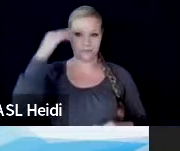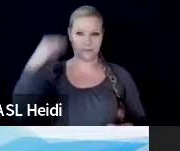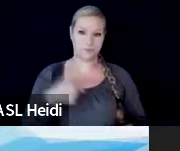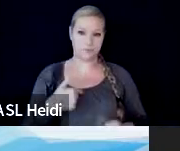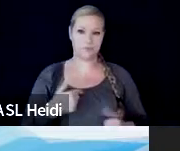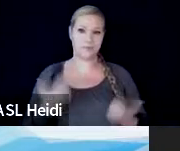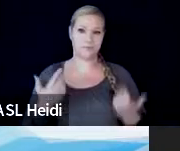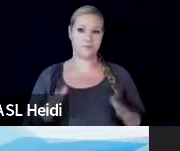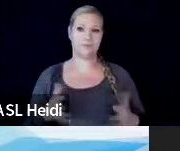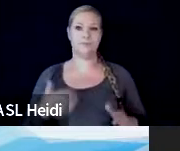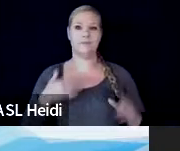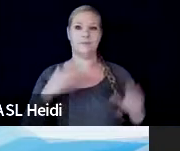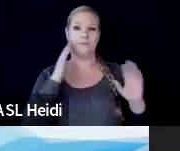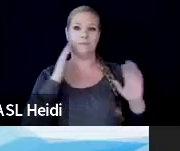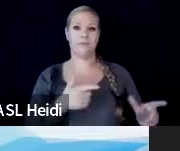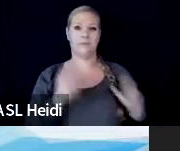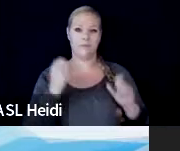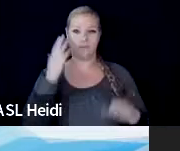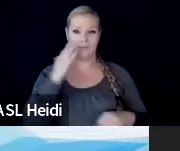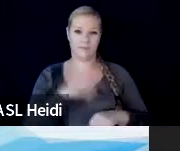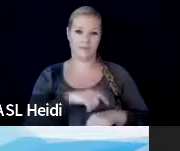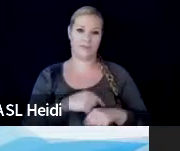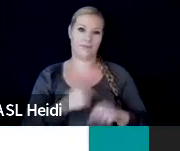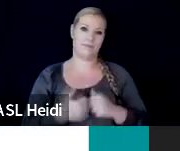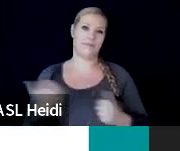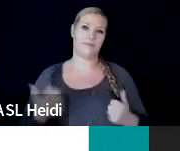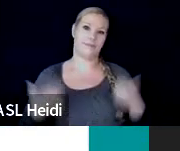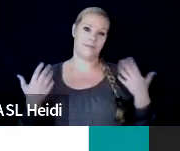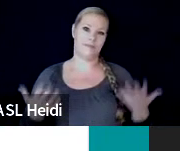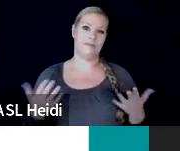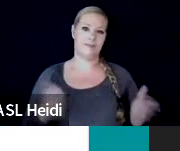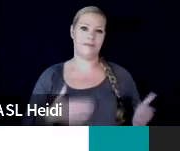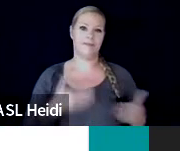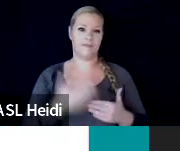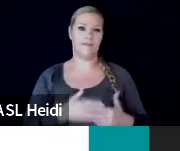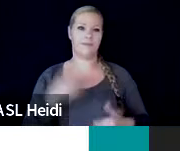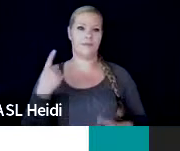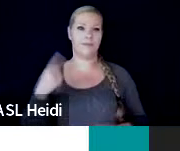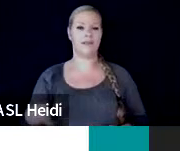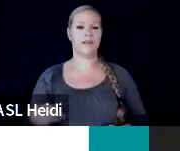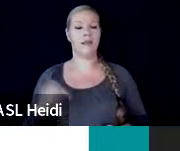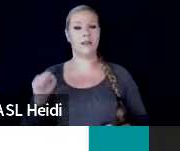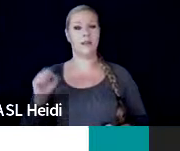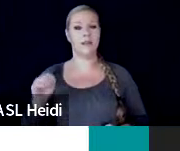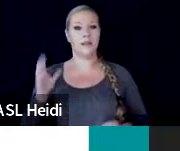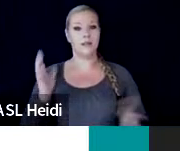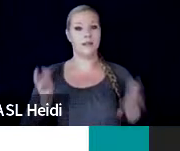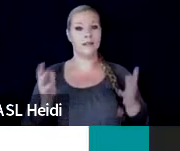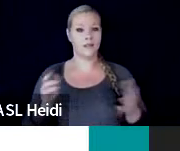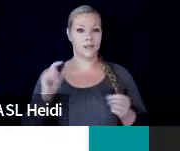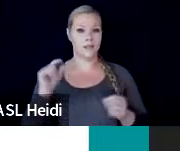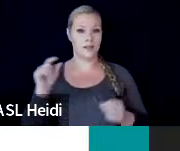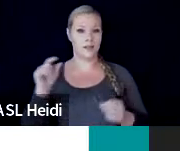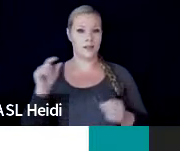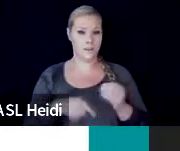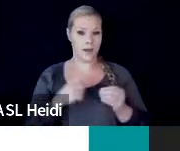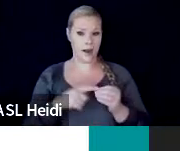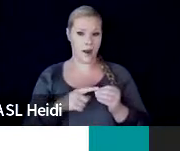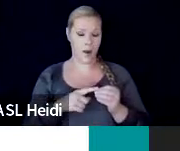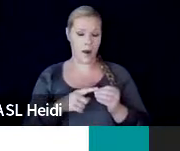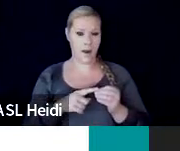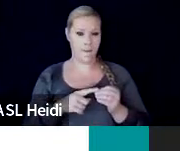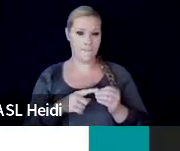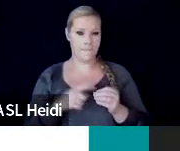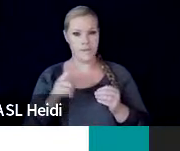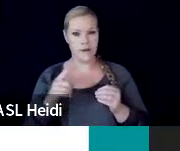So I'll be quick because I know we're behind on time. So let's go to the next slide. So we're going to talk to you a little bit about,